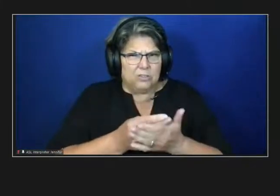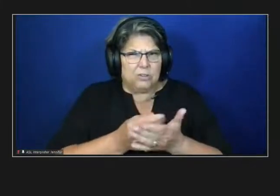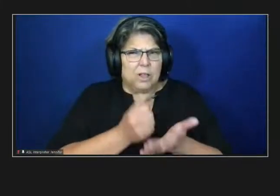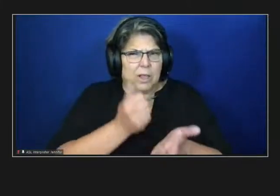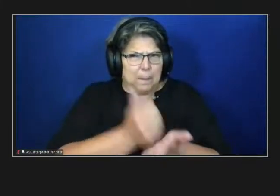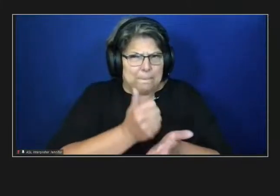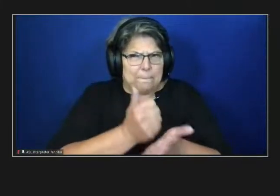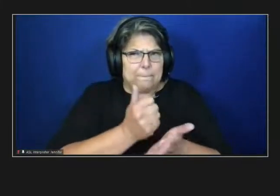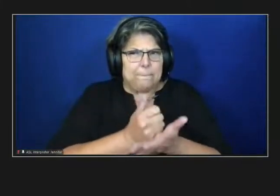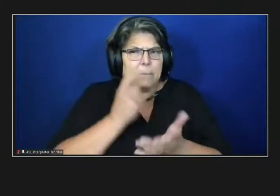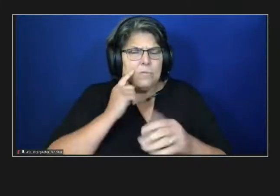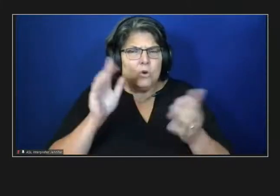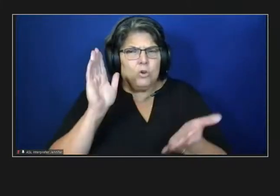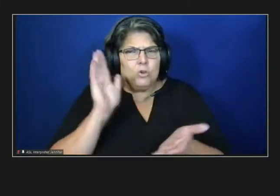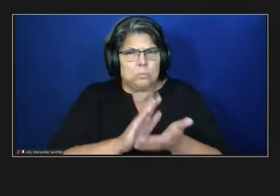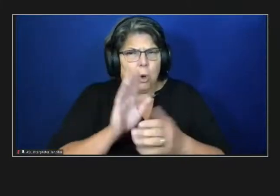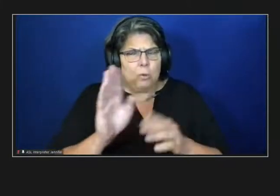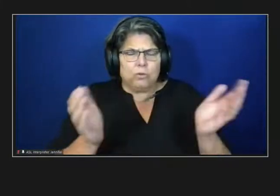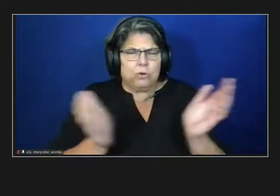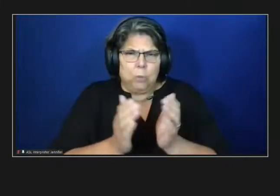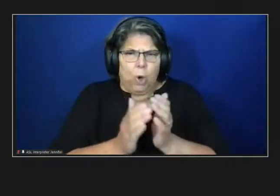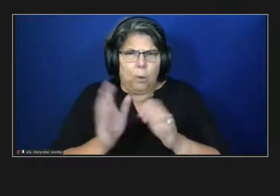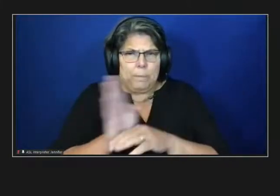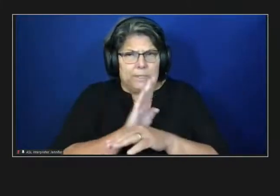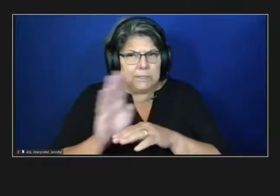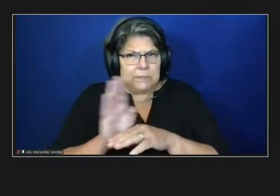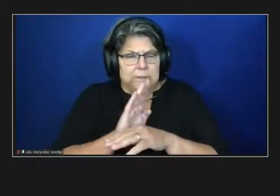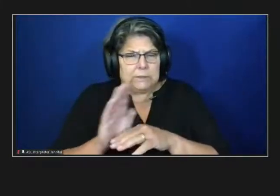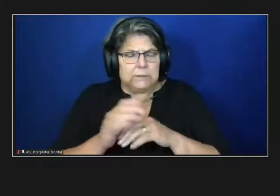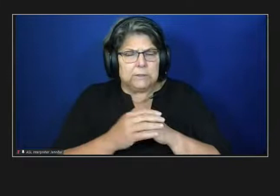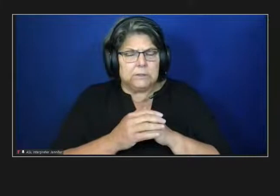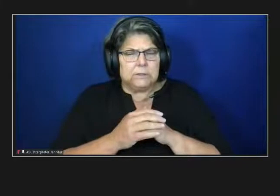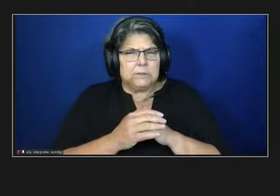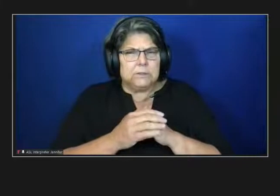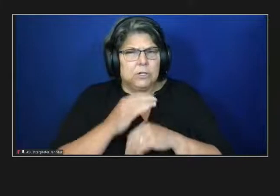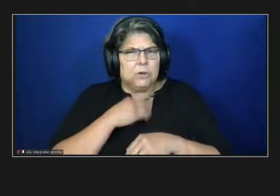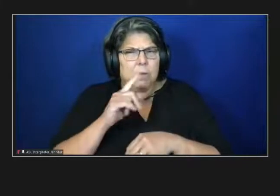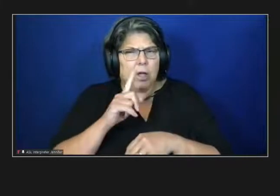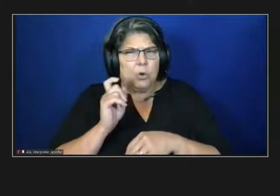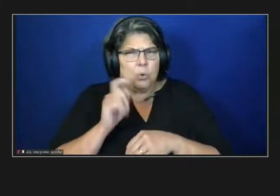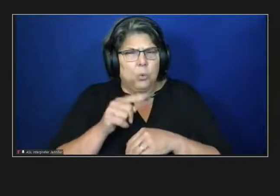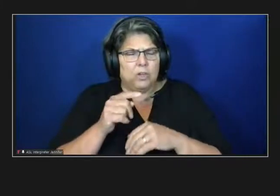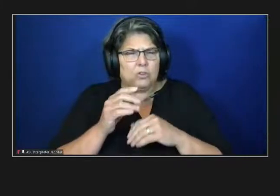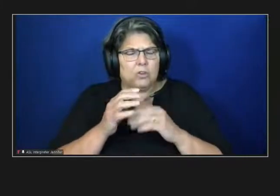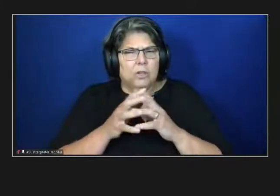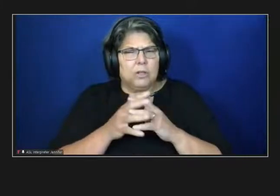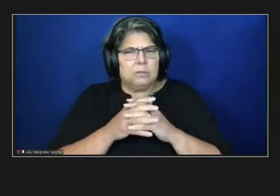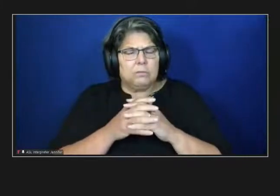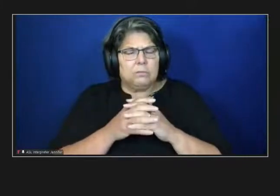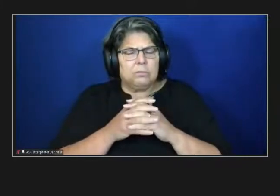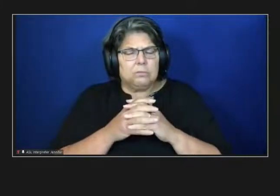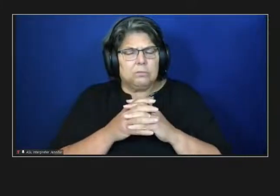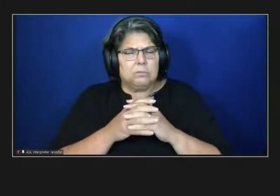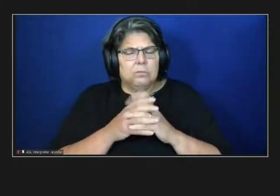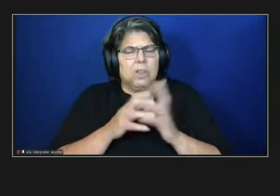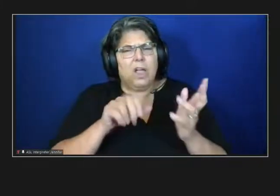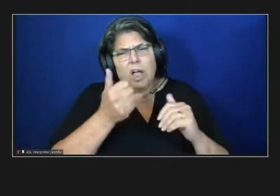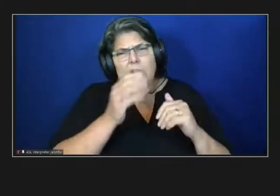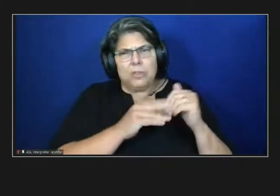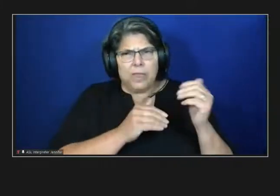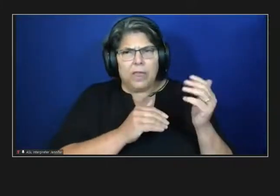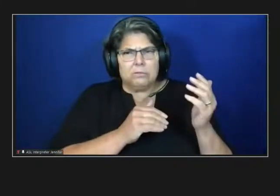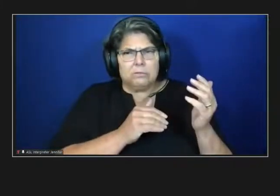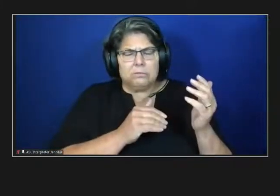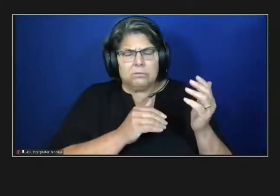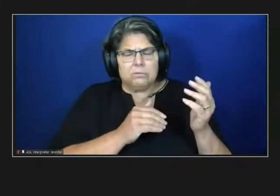for small businesses. And so I guess my question is sort of whether or not, aside from approvals